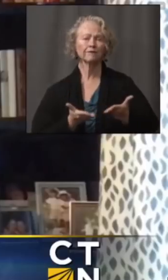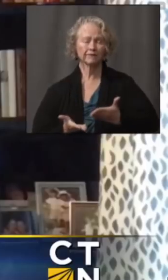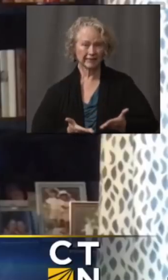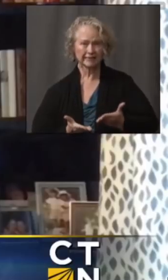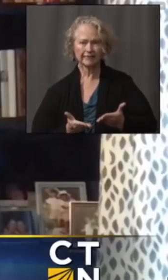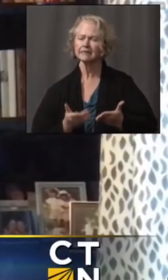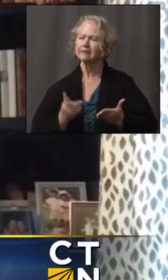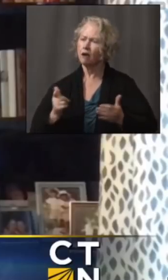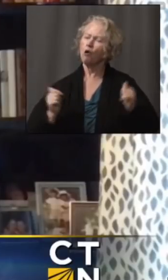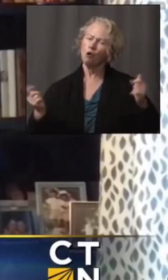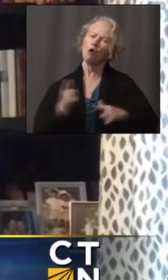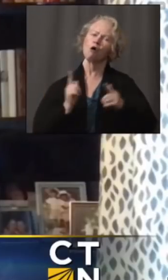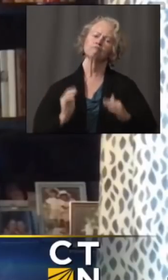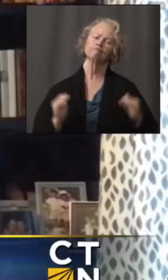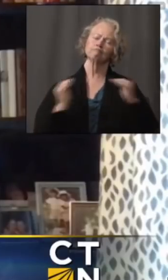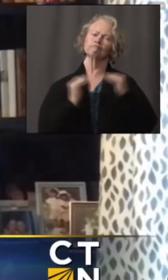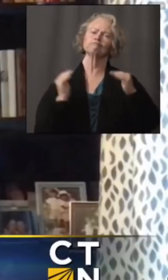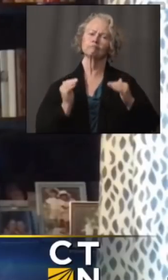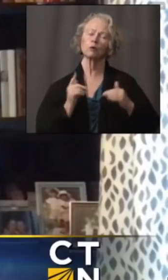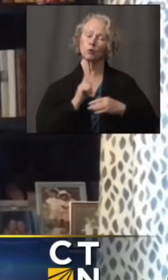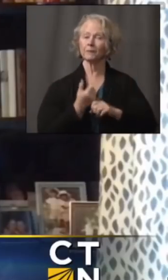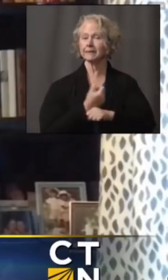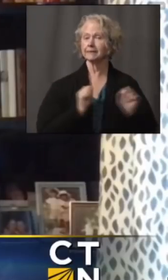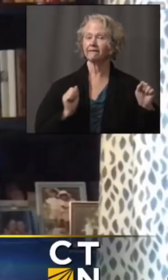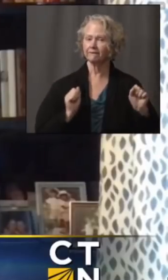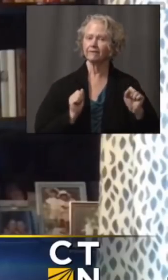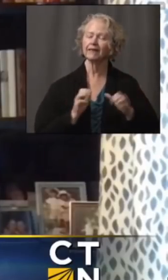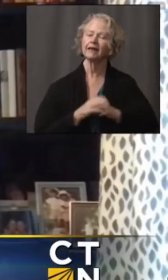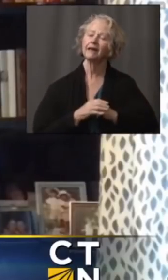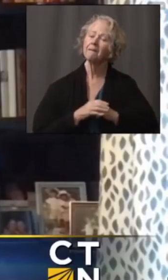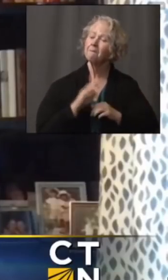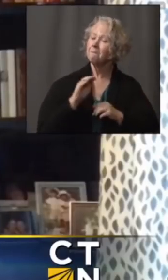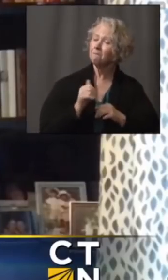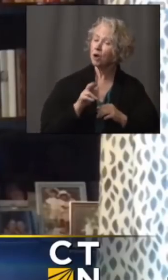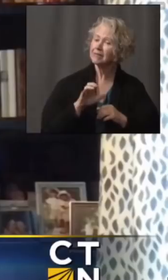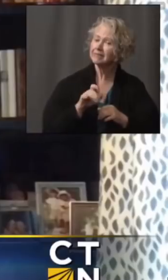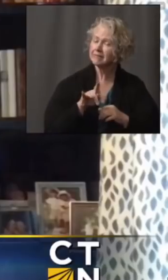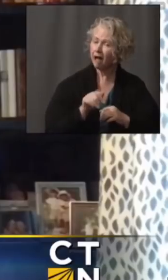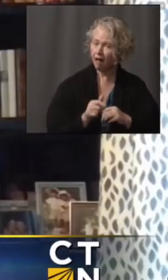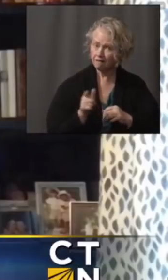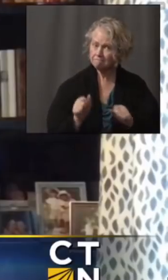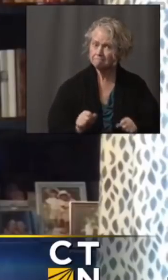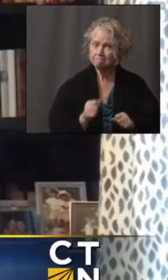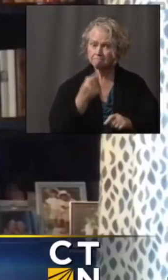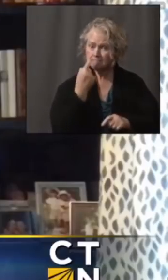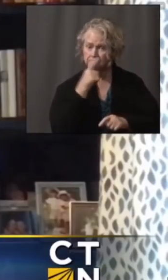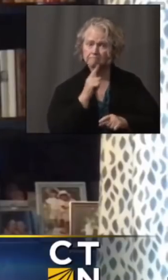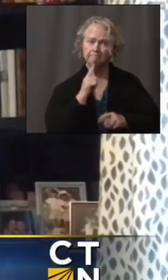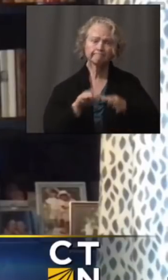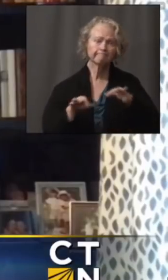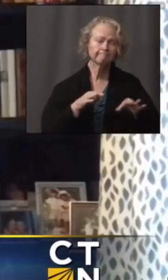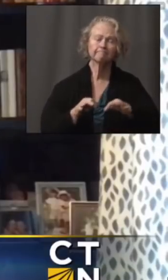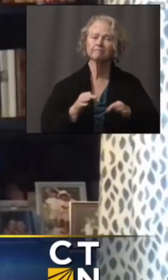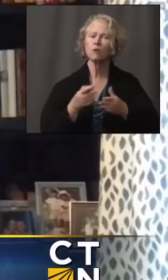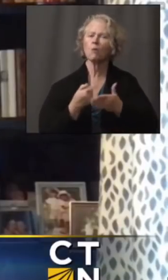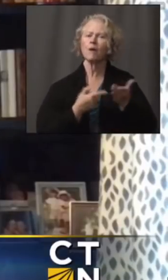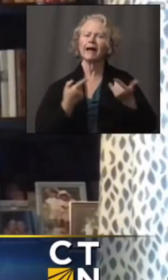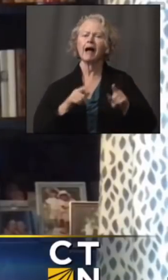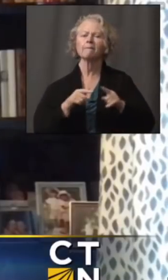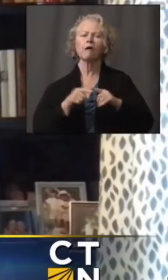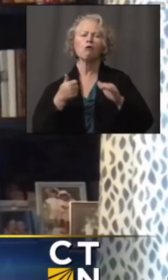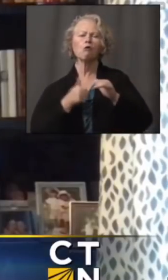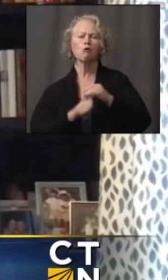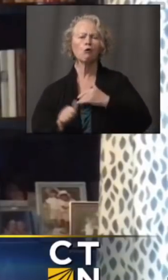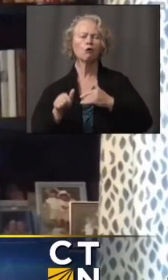one of us is safe. And Marcella, I'd just love if you could talk a little bit about what's going on to date with the Biden task